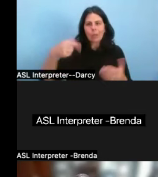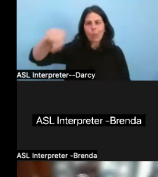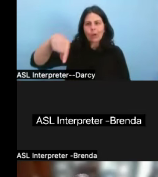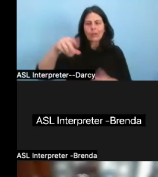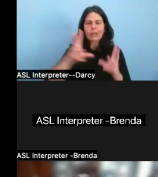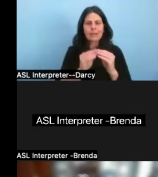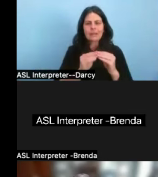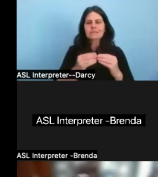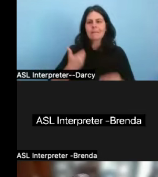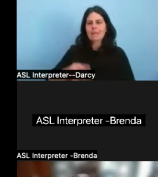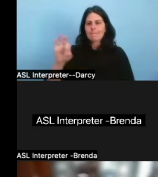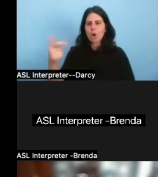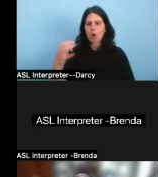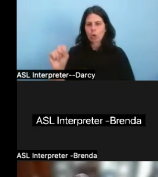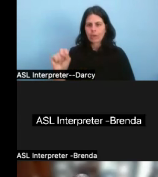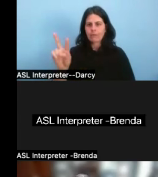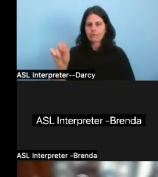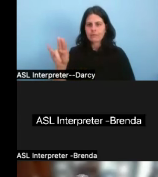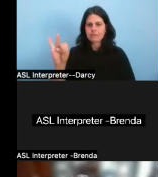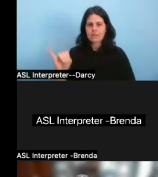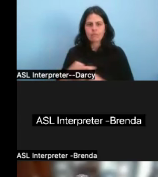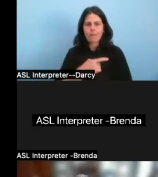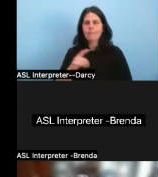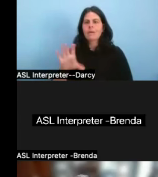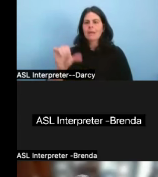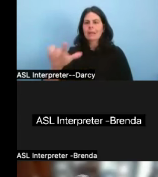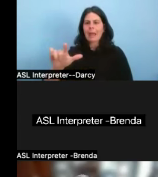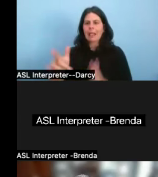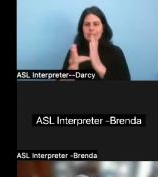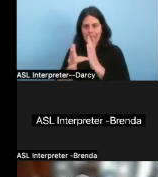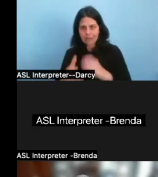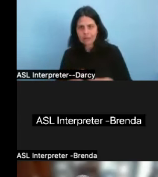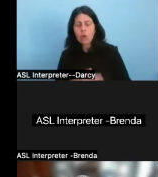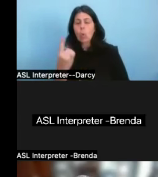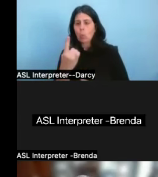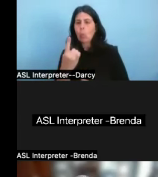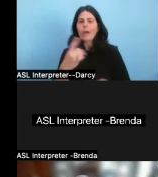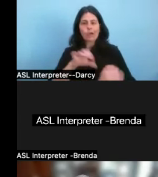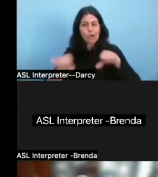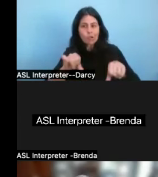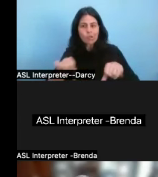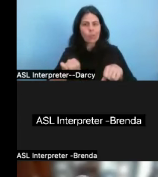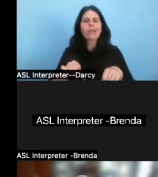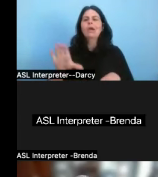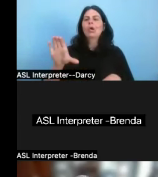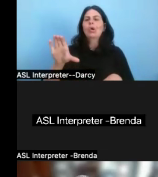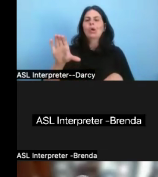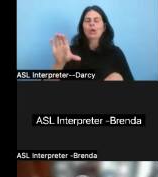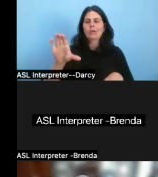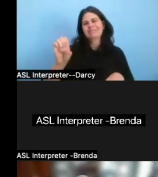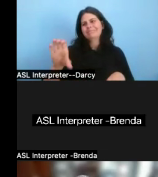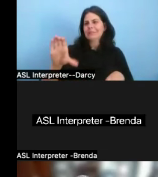Caltech, Office of Earthquake Programs. And I am one of your Earthquake Country Alliance Coordinating Committee co-chairs, along with